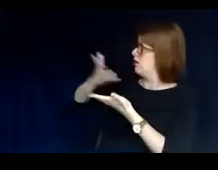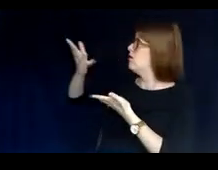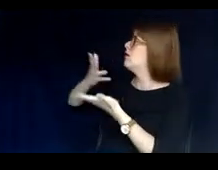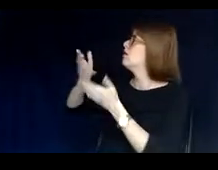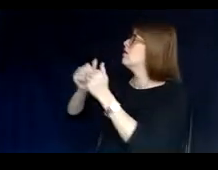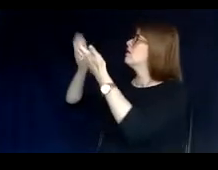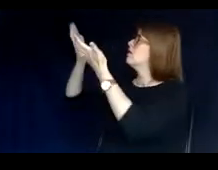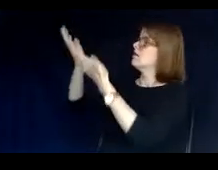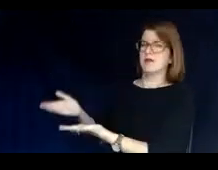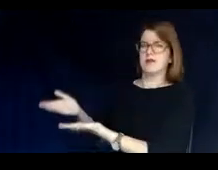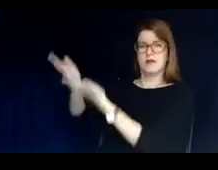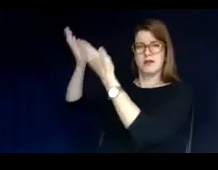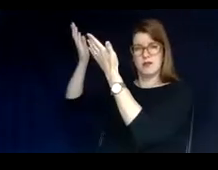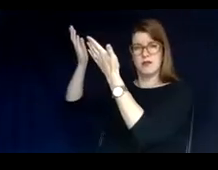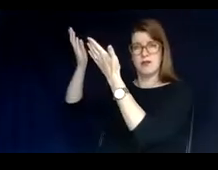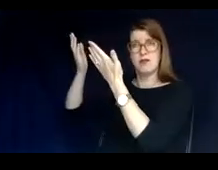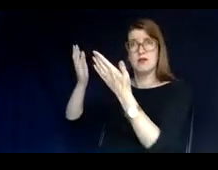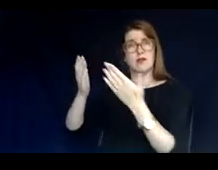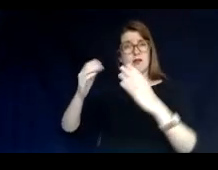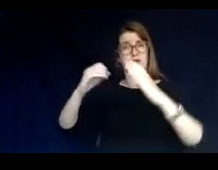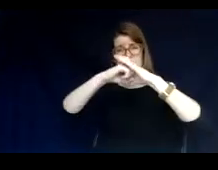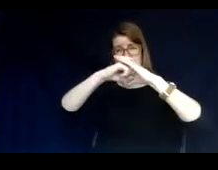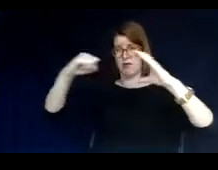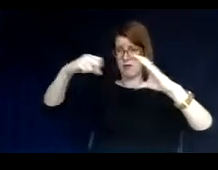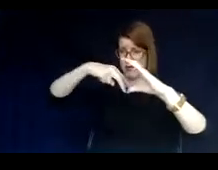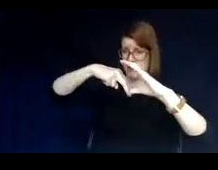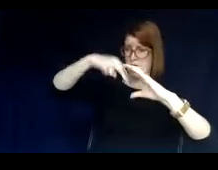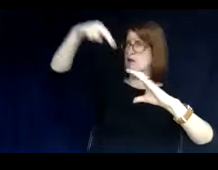If you left the grave behind you so